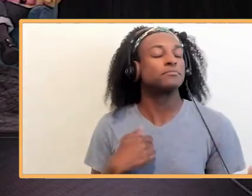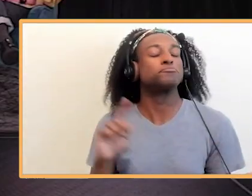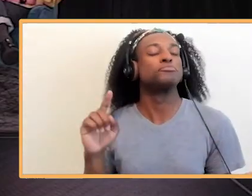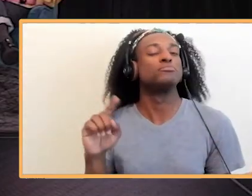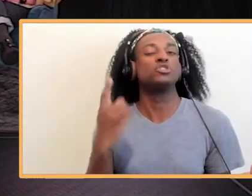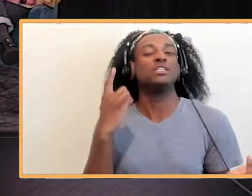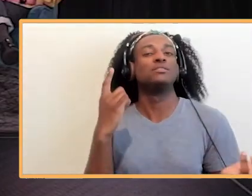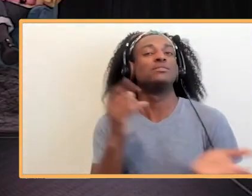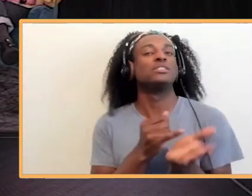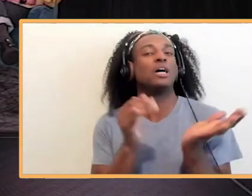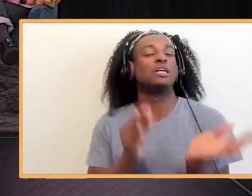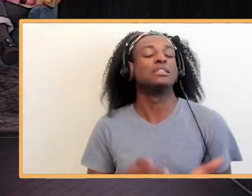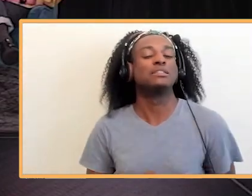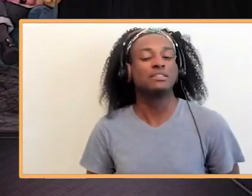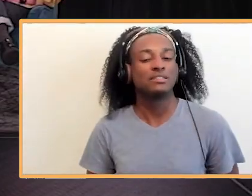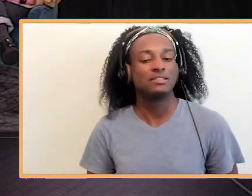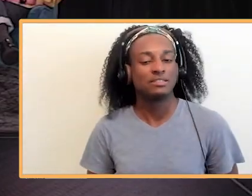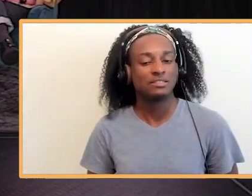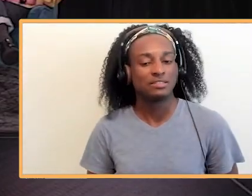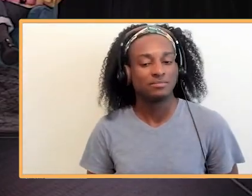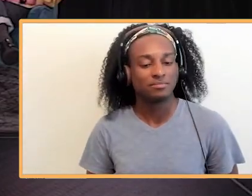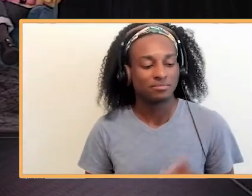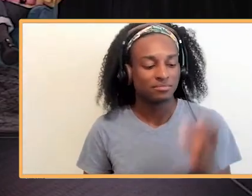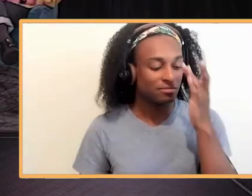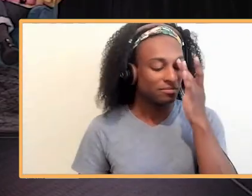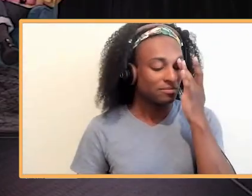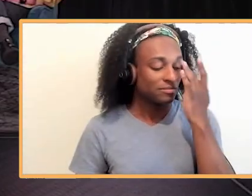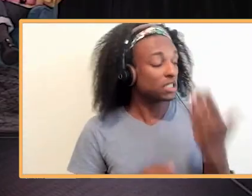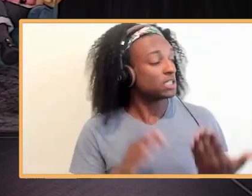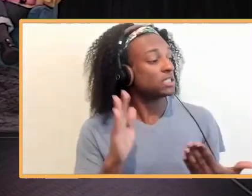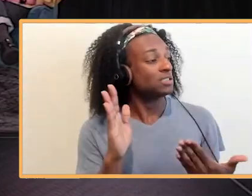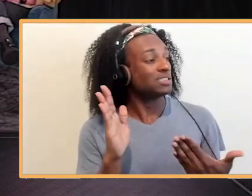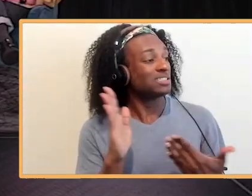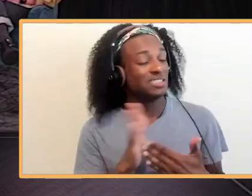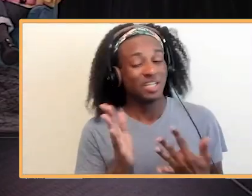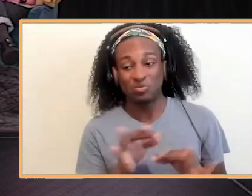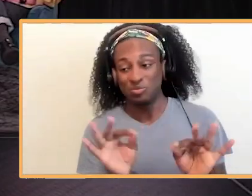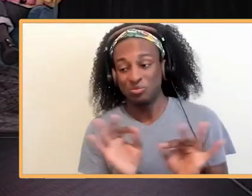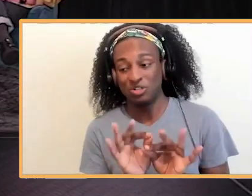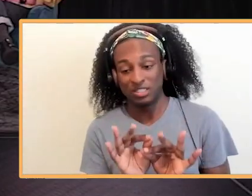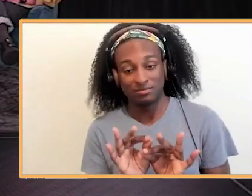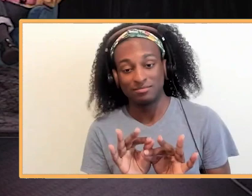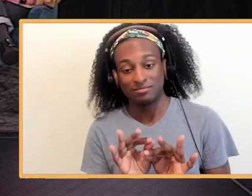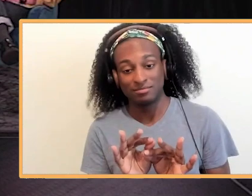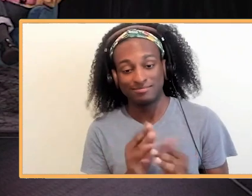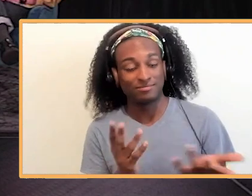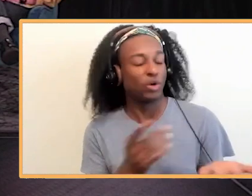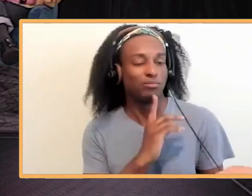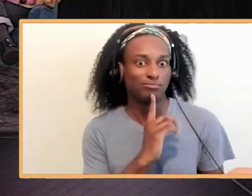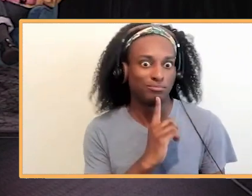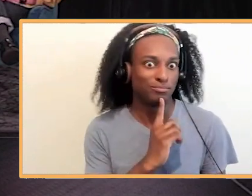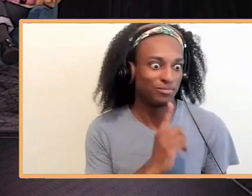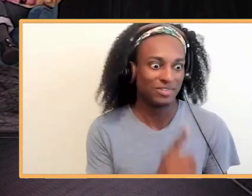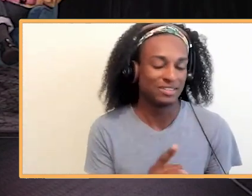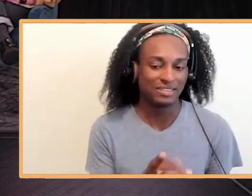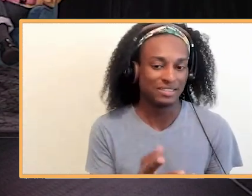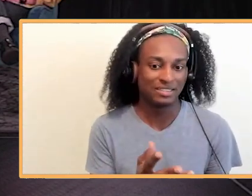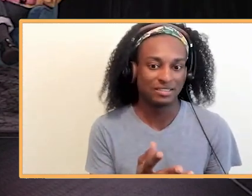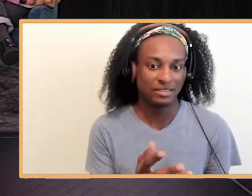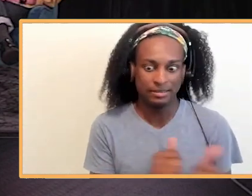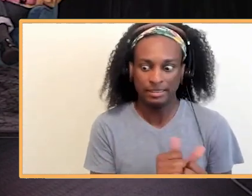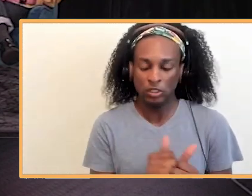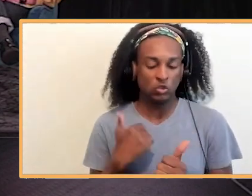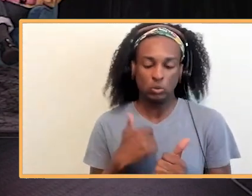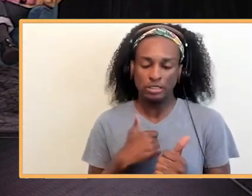the most important thing of our time, I think the only way we can process this time is